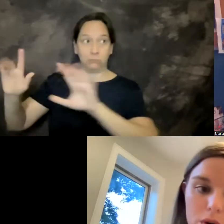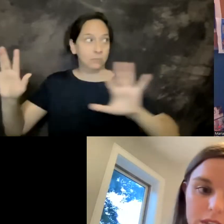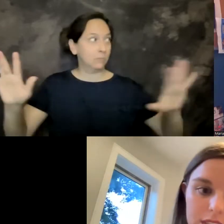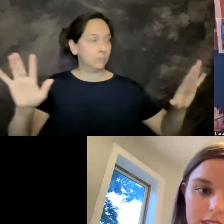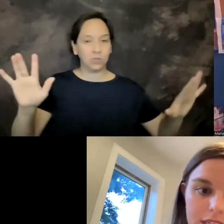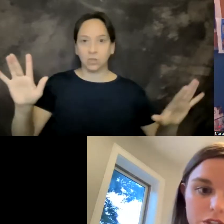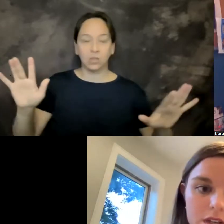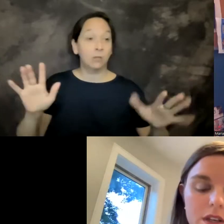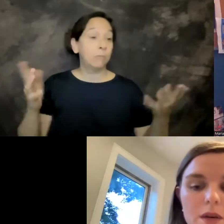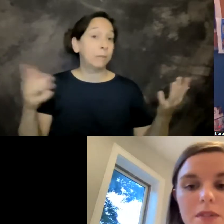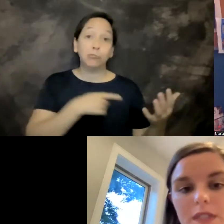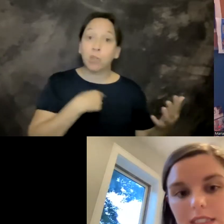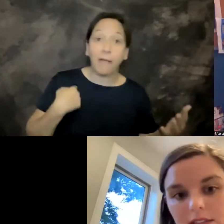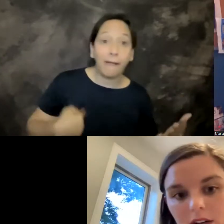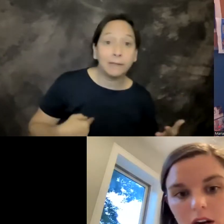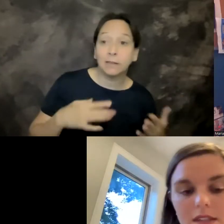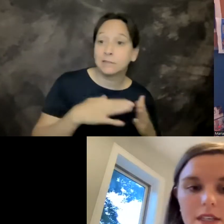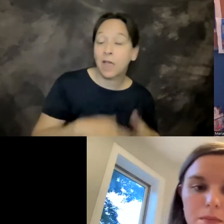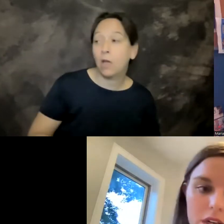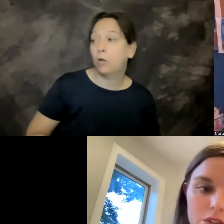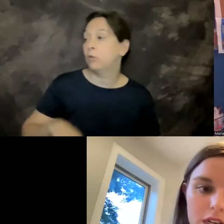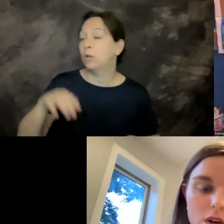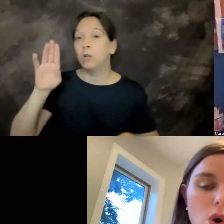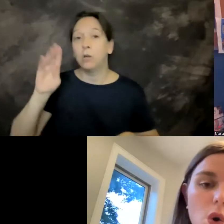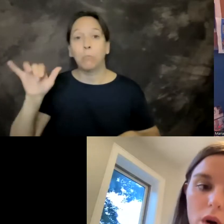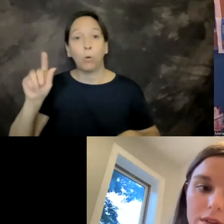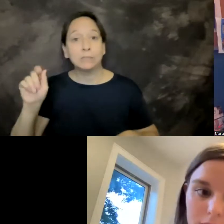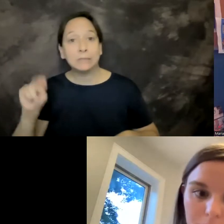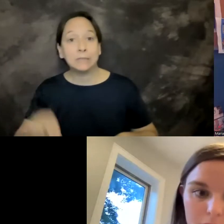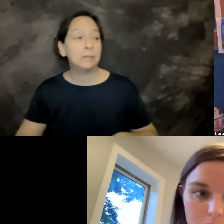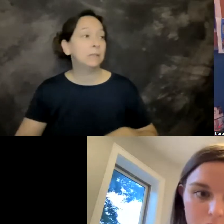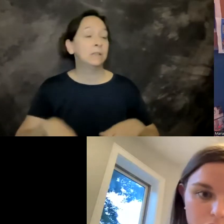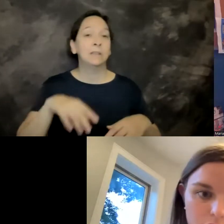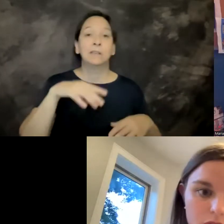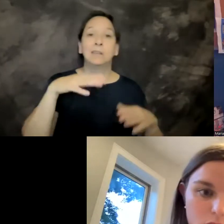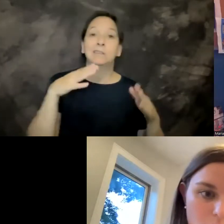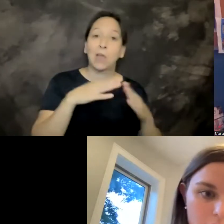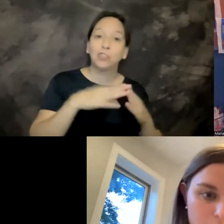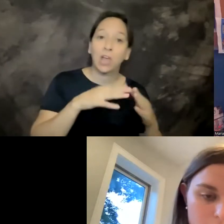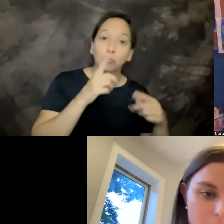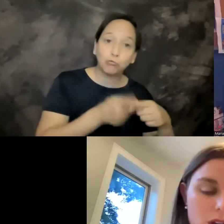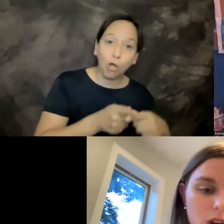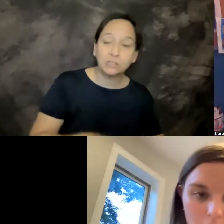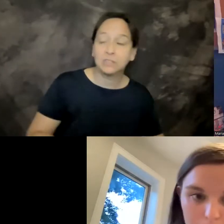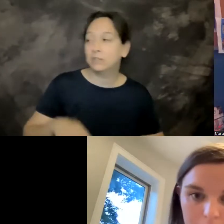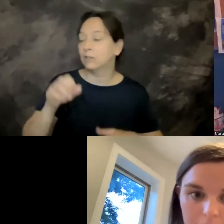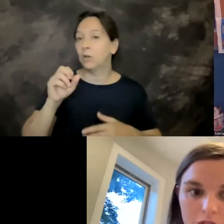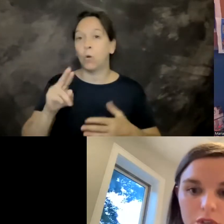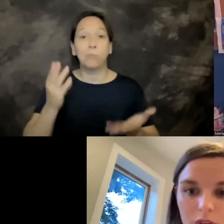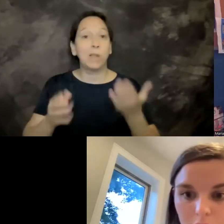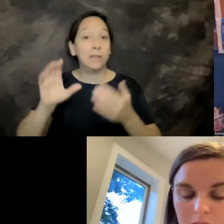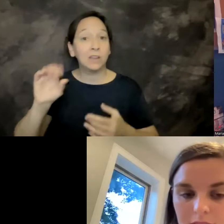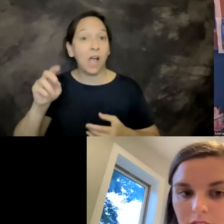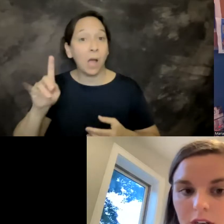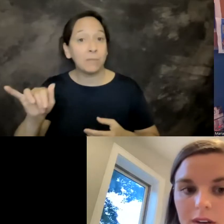and Boylston Station, between Downtown Crossing and Park Street, or if somebody wants to choose to walk from Copley